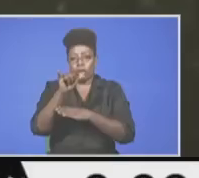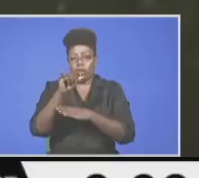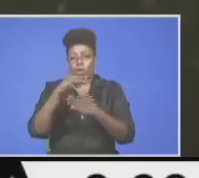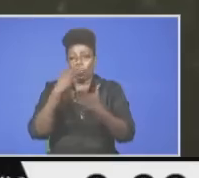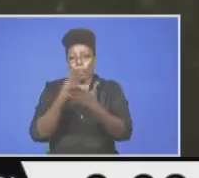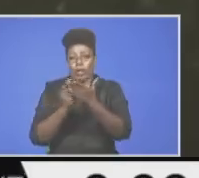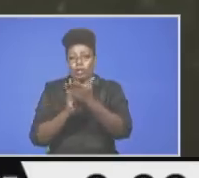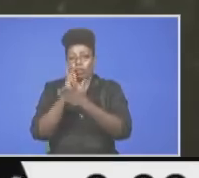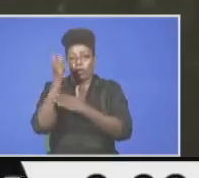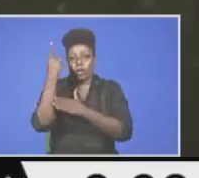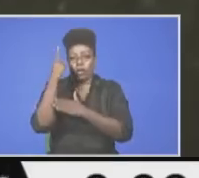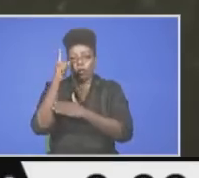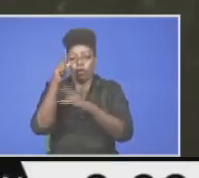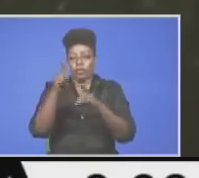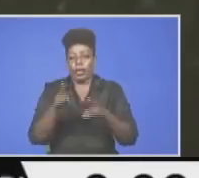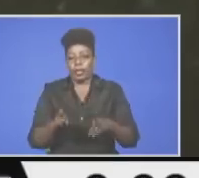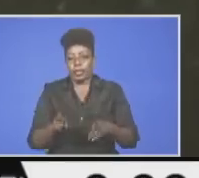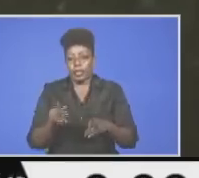for humanity.